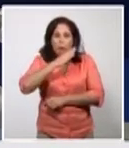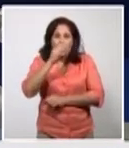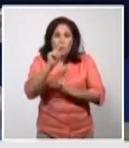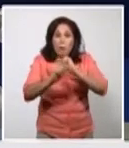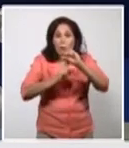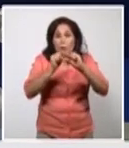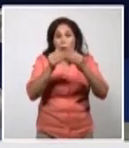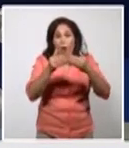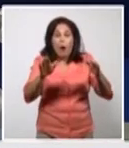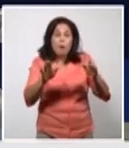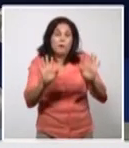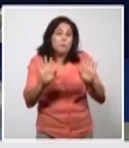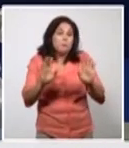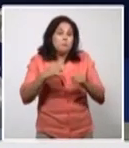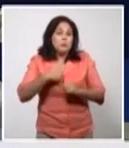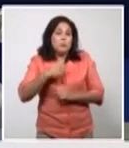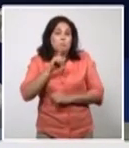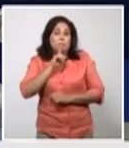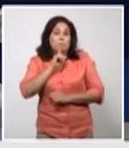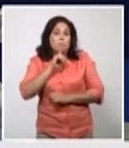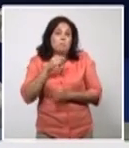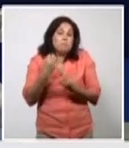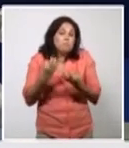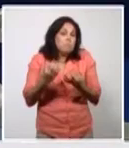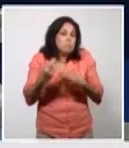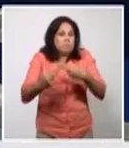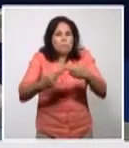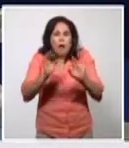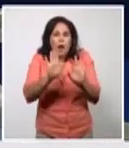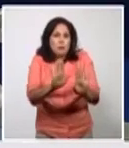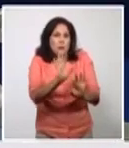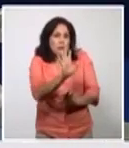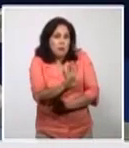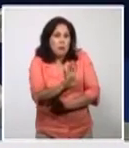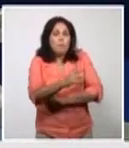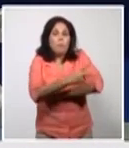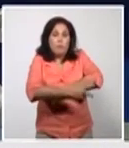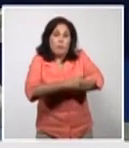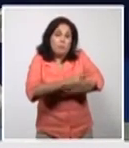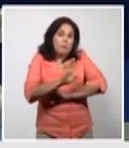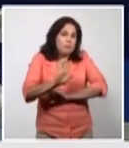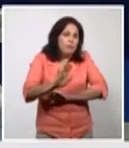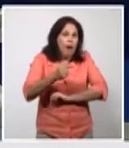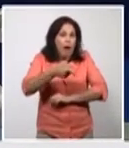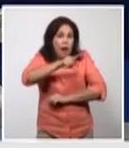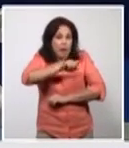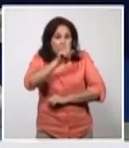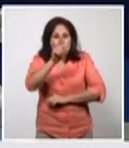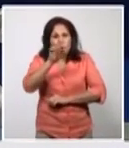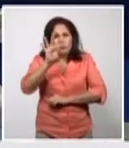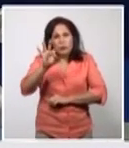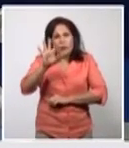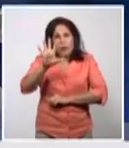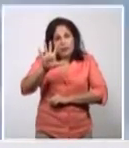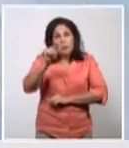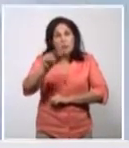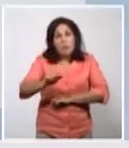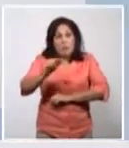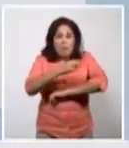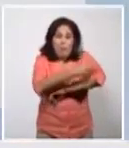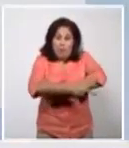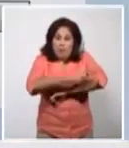Until last night at midnight, there were 185 countries with cases of COVID-19.